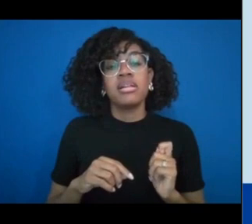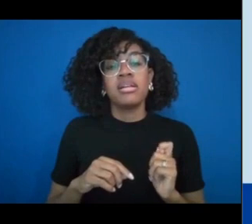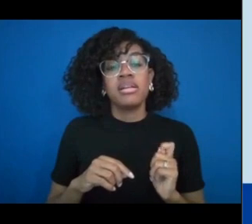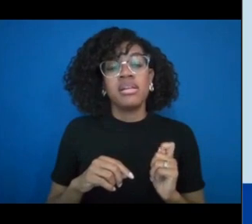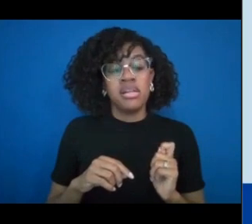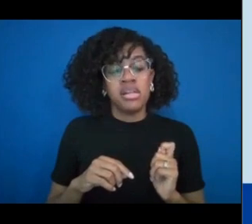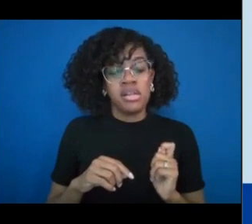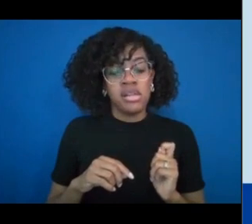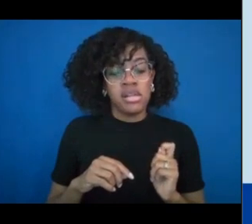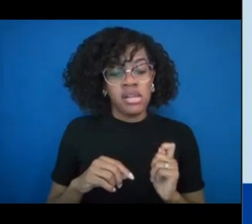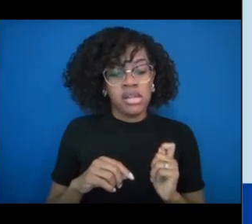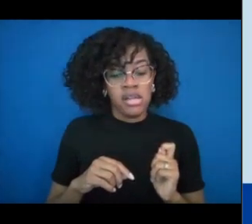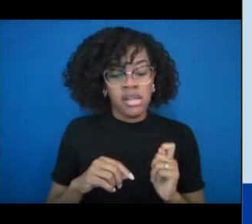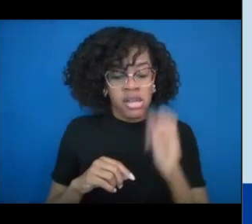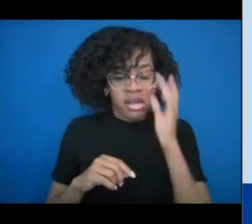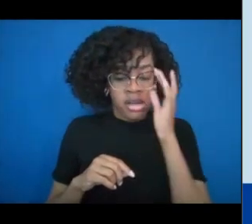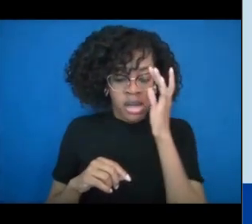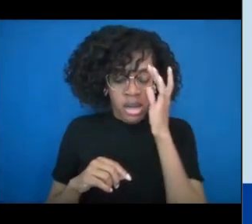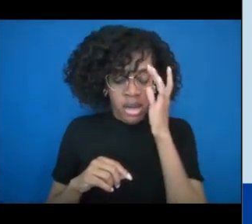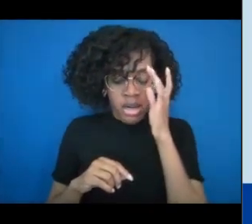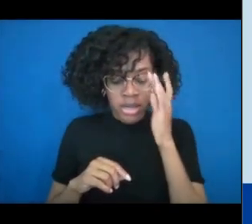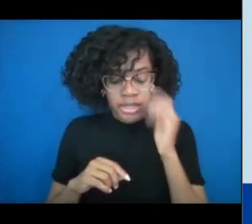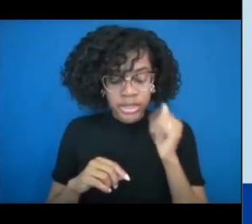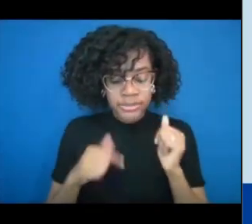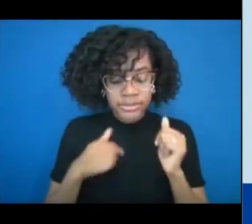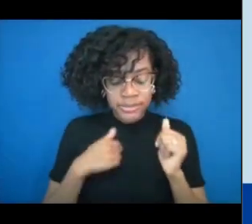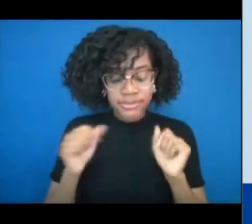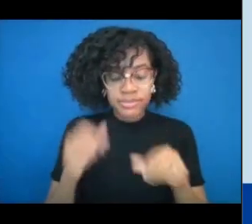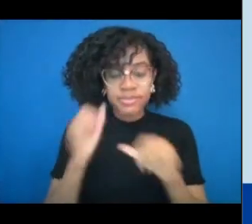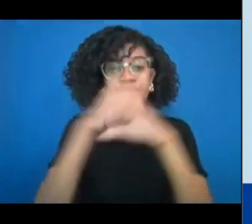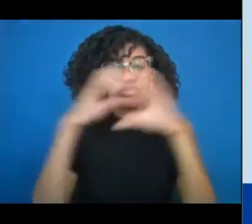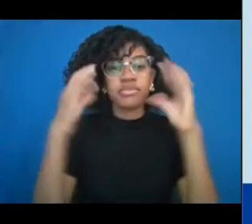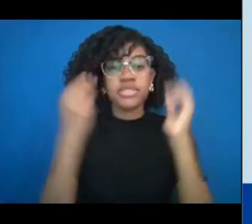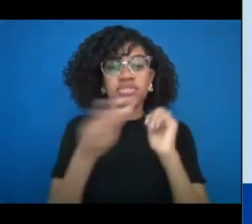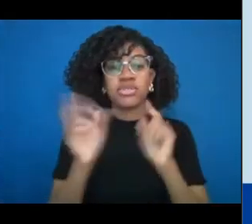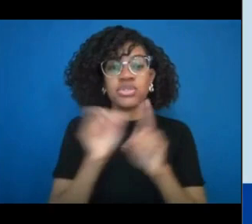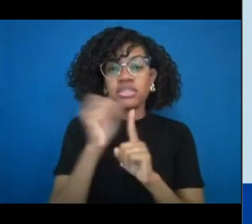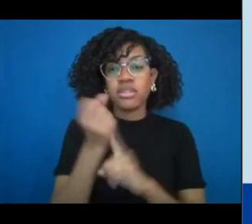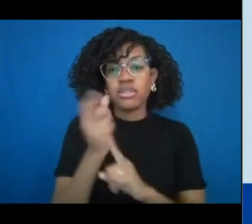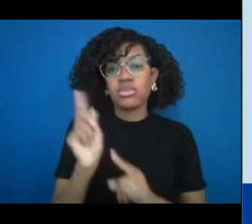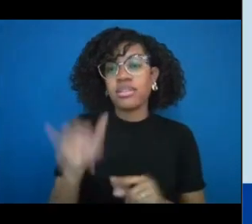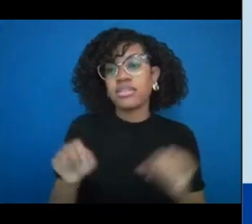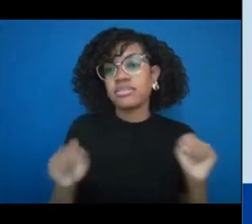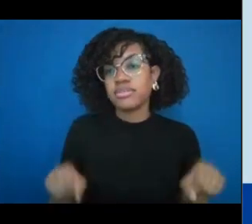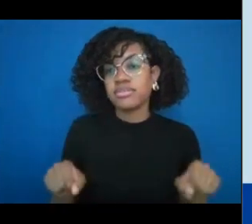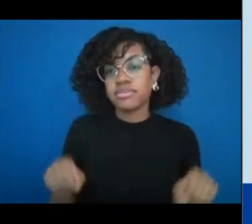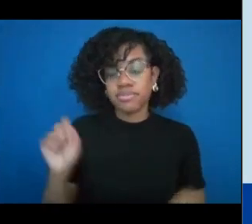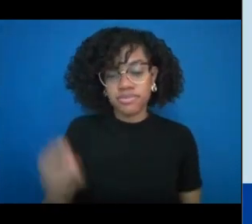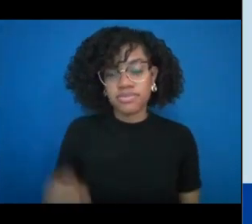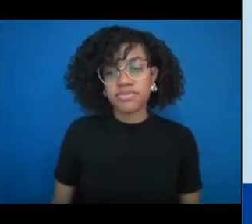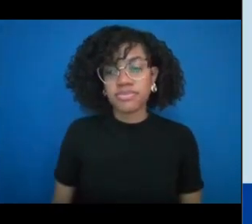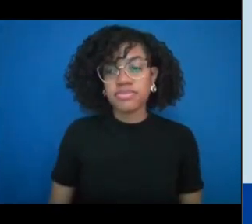I can imagine at least a few scenarios where that is reasonable. So um,